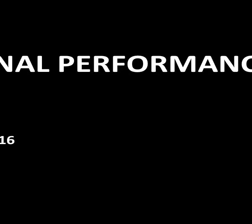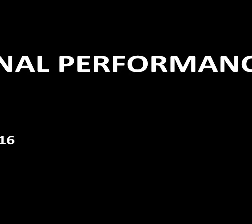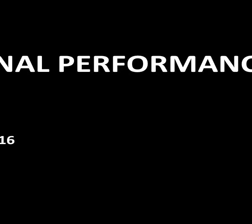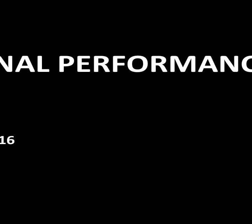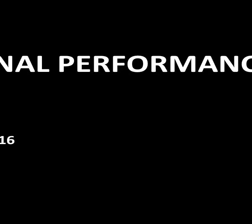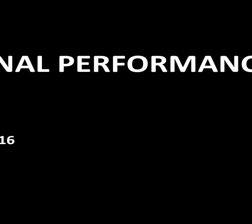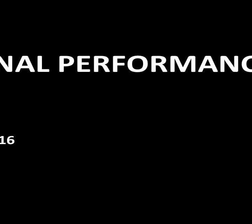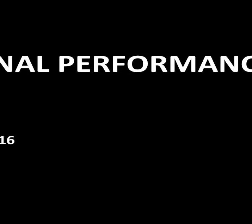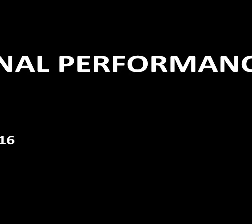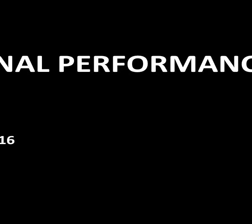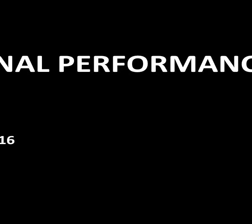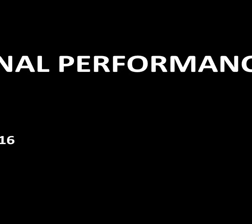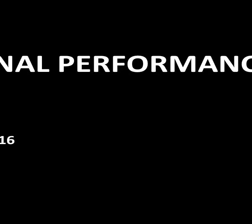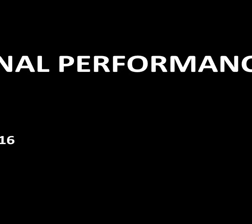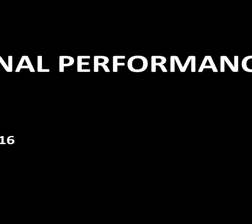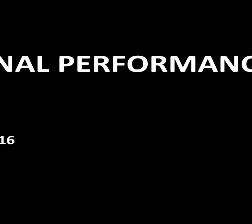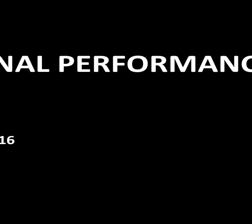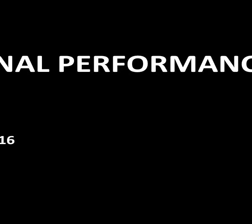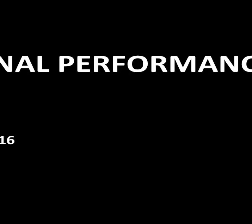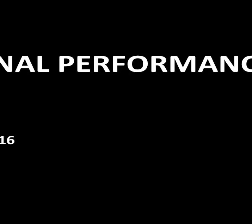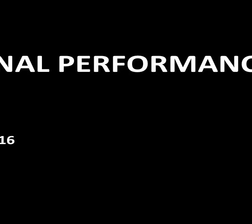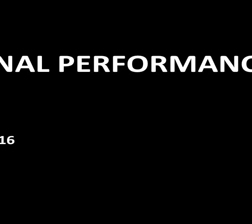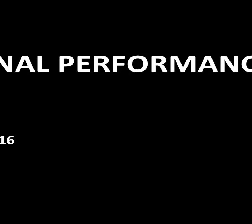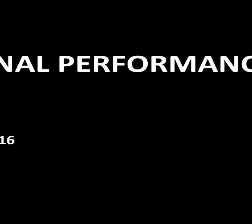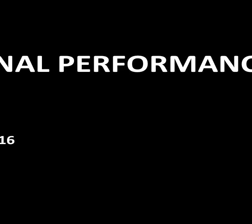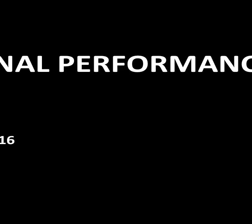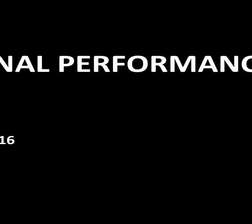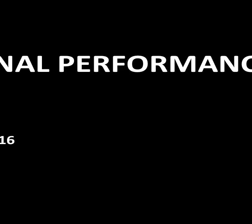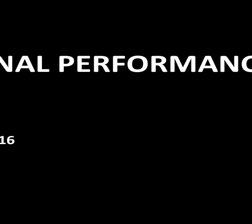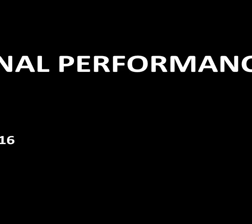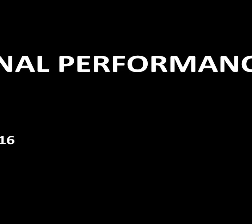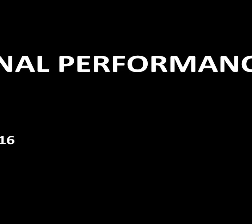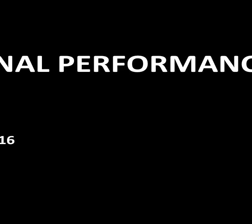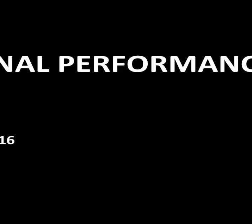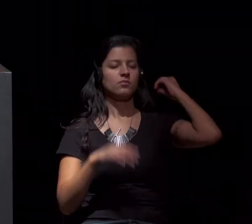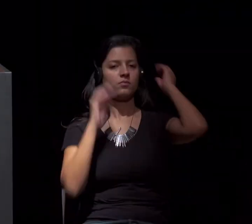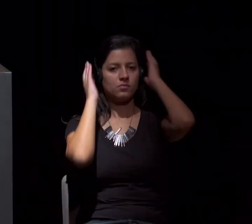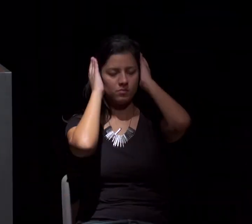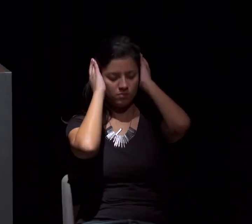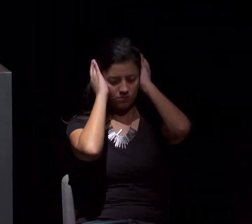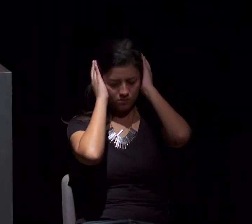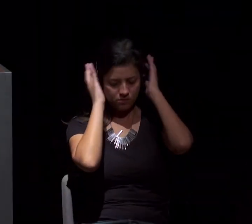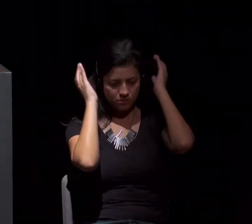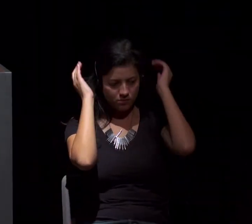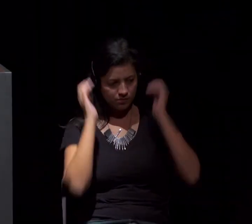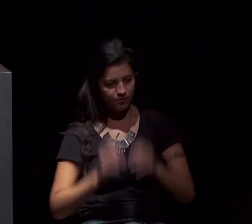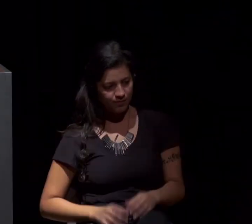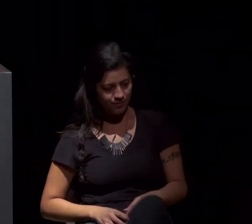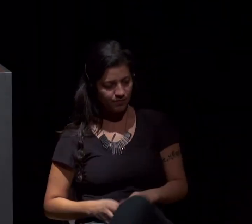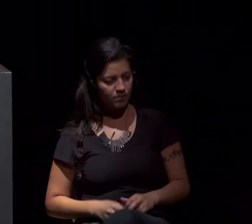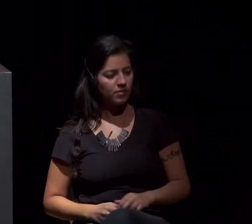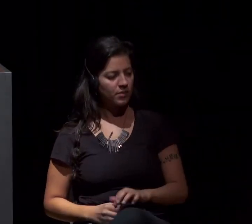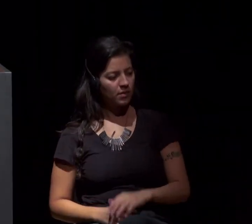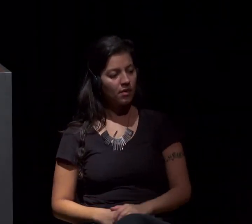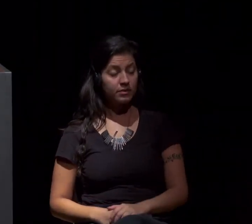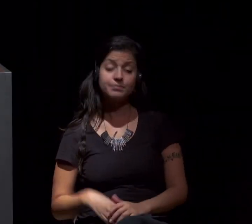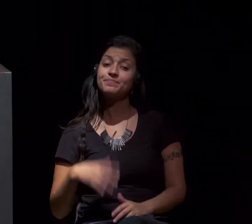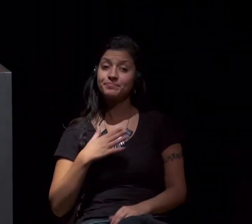My first part is indeed going to go back to elements of my past curatorial practice. A second part is going to look at